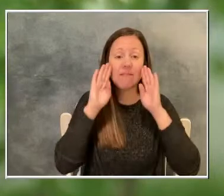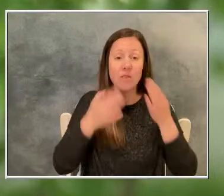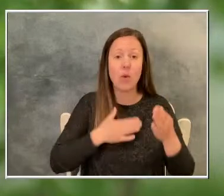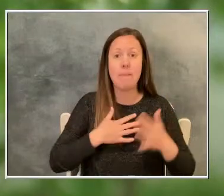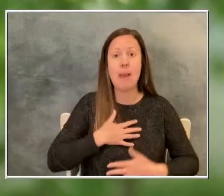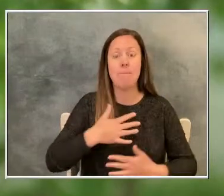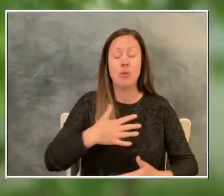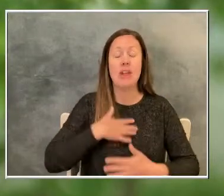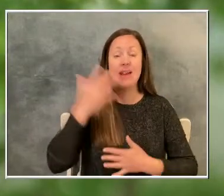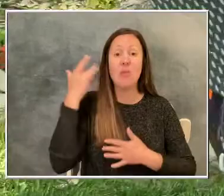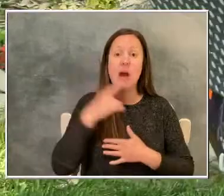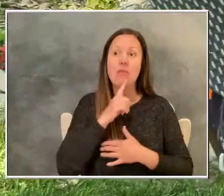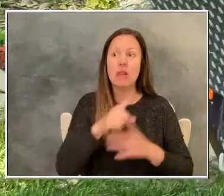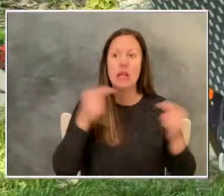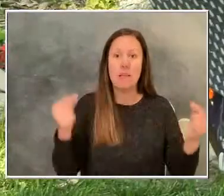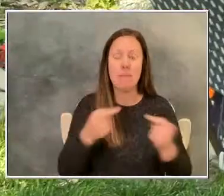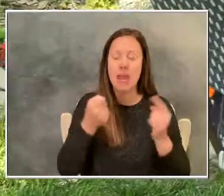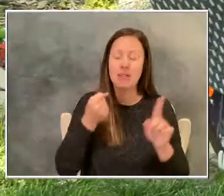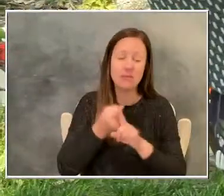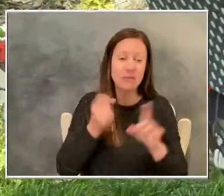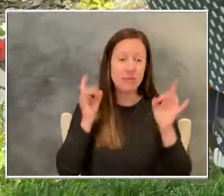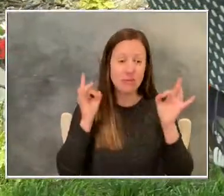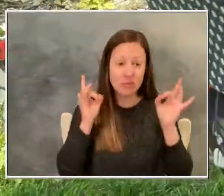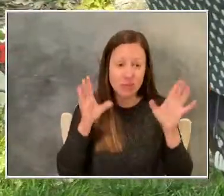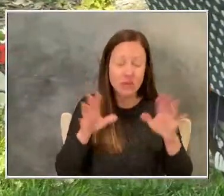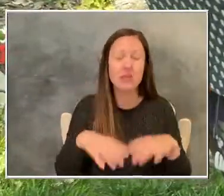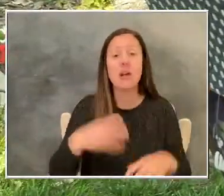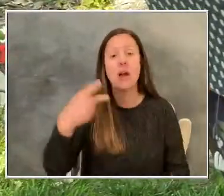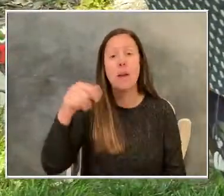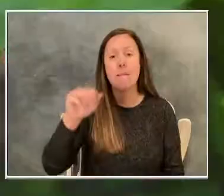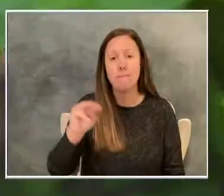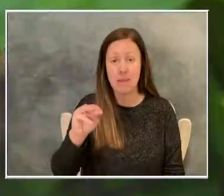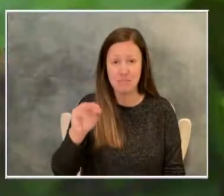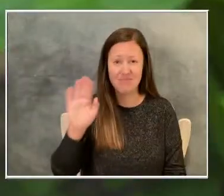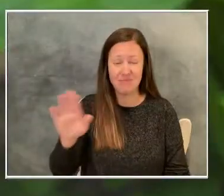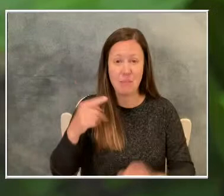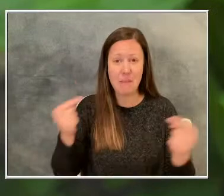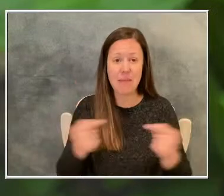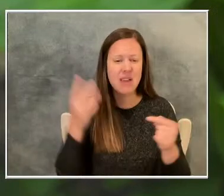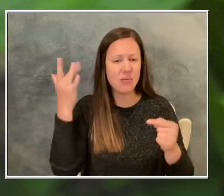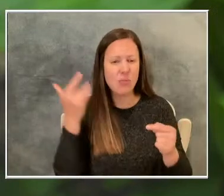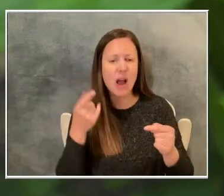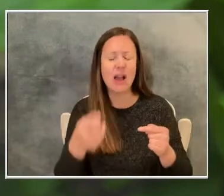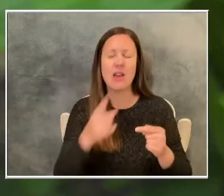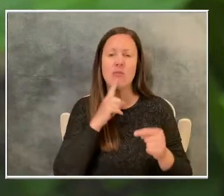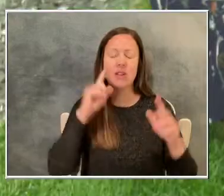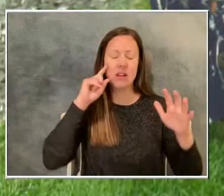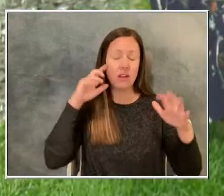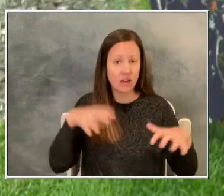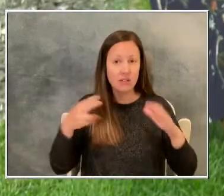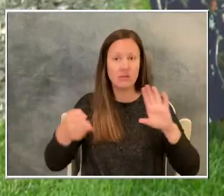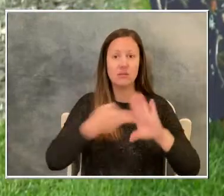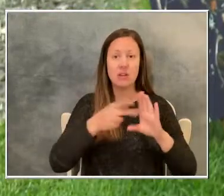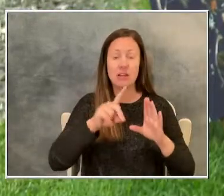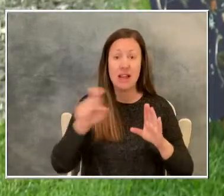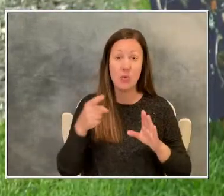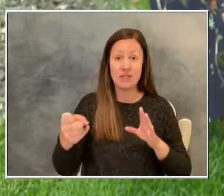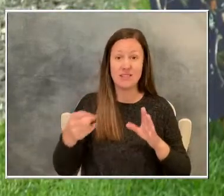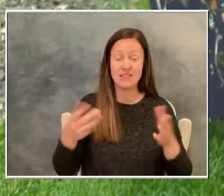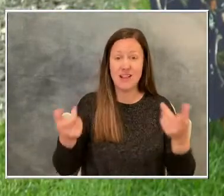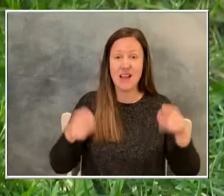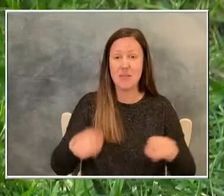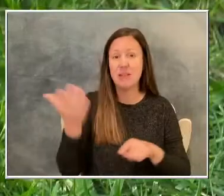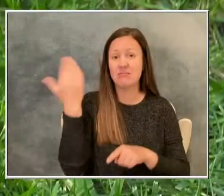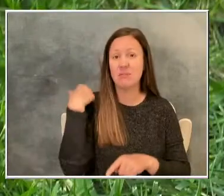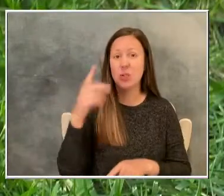will grip me so bad. Pam Wilson's pain is the result of a stunning diagnosis she received back in